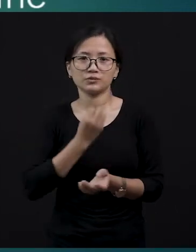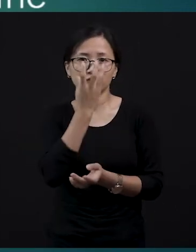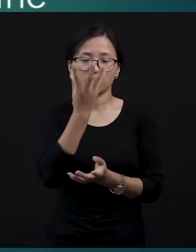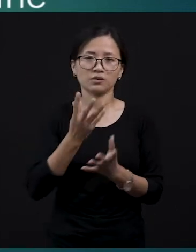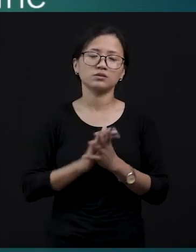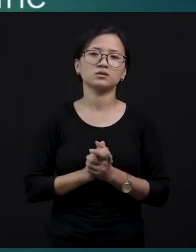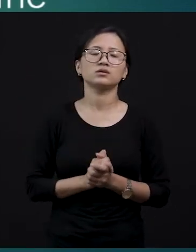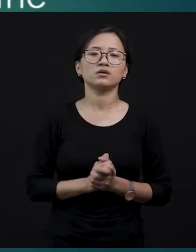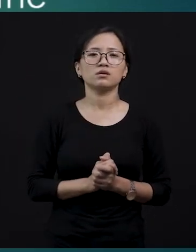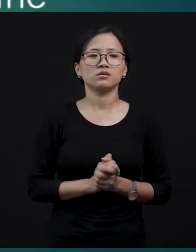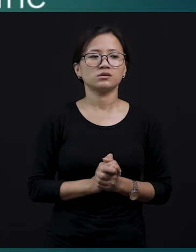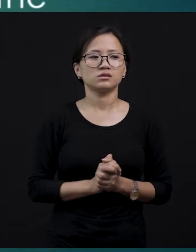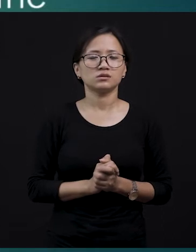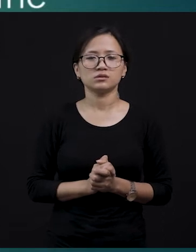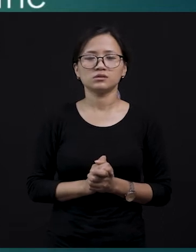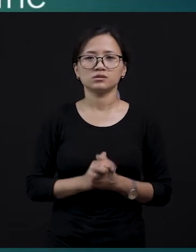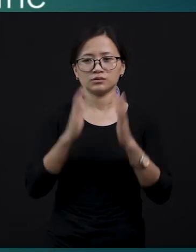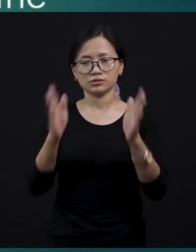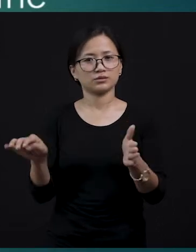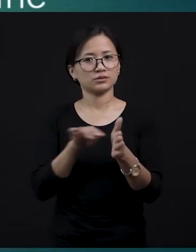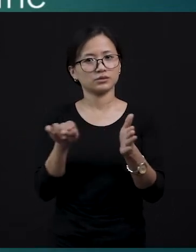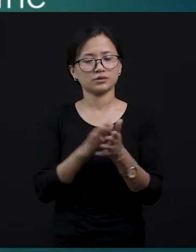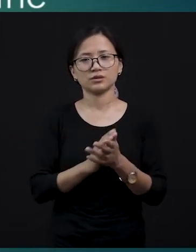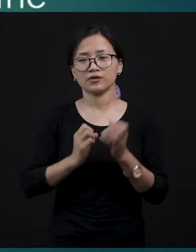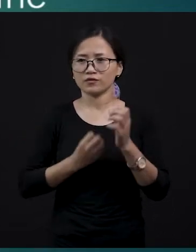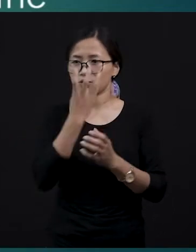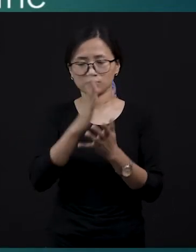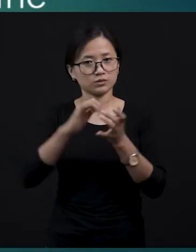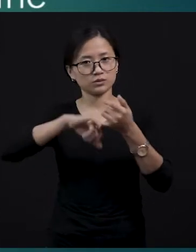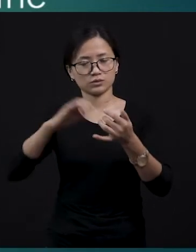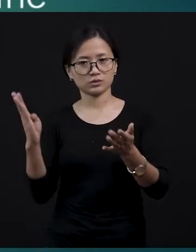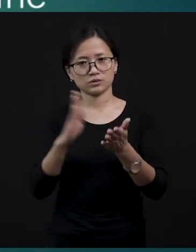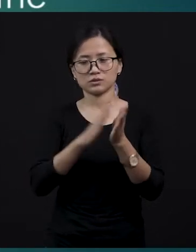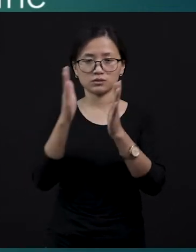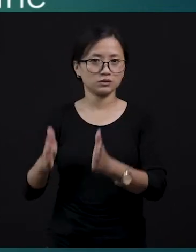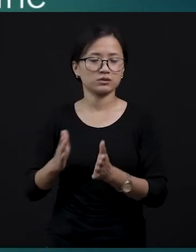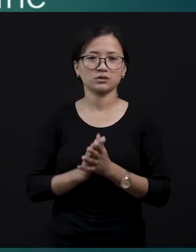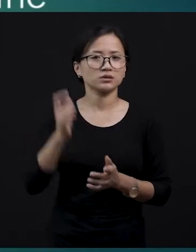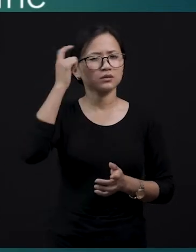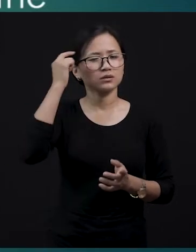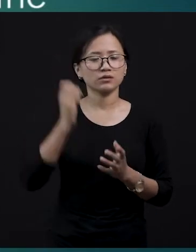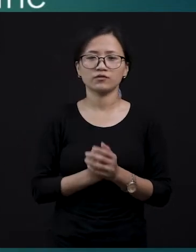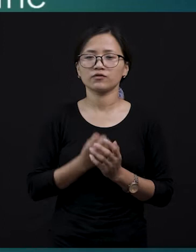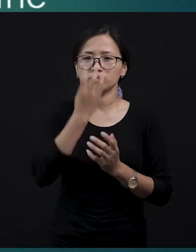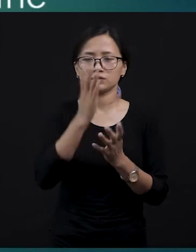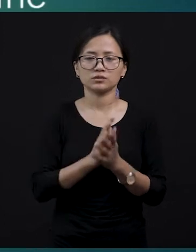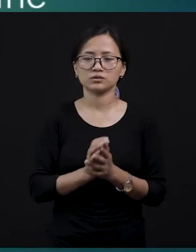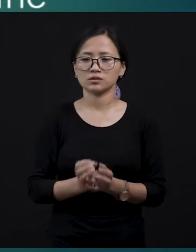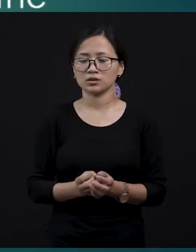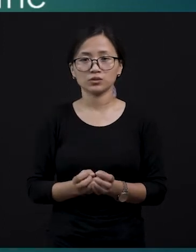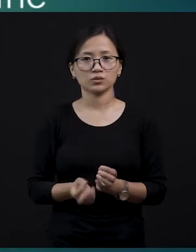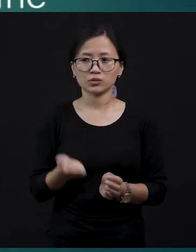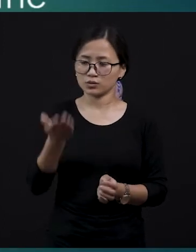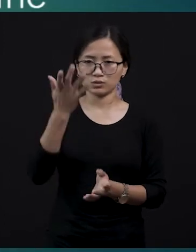season. They're sprinkled with flowers during the spring season. So that is something we never imagined of. We don't think that flowers can grow in the